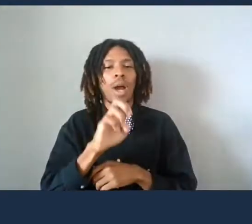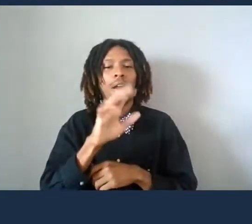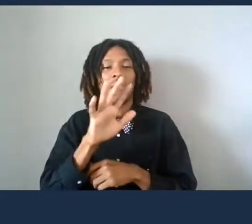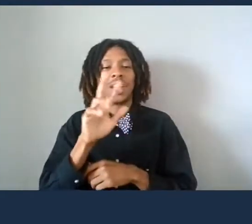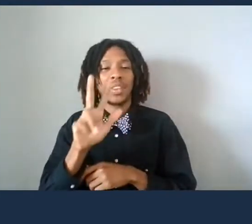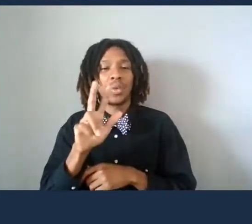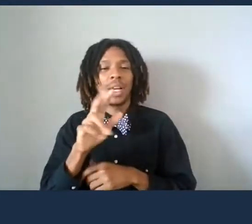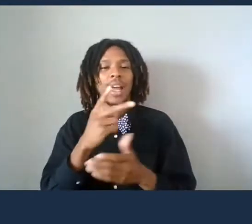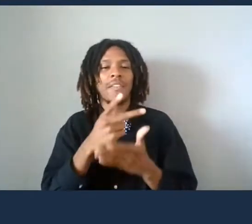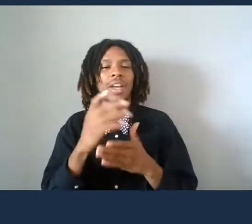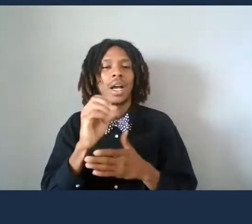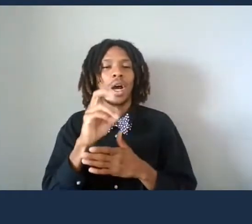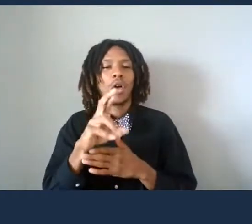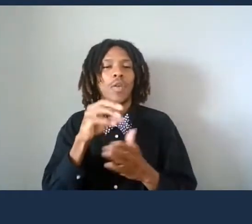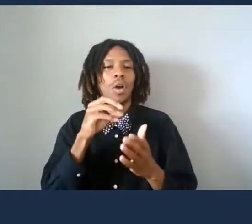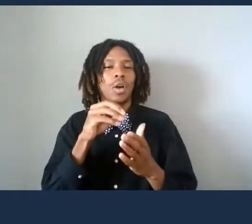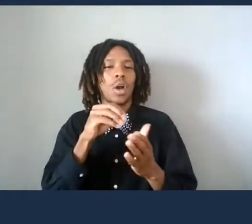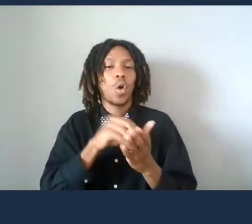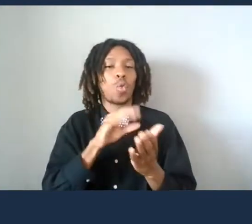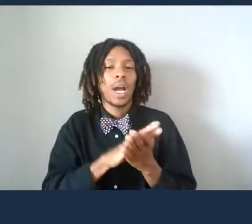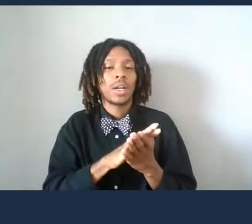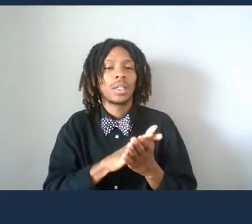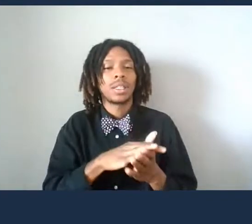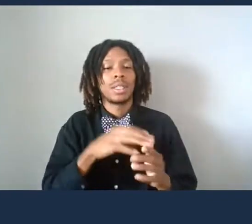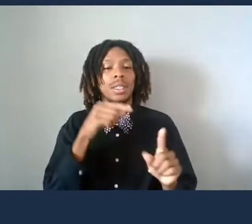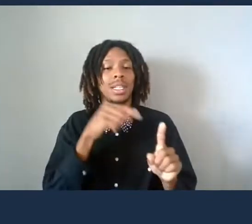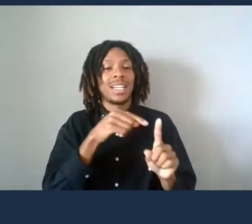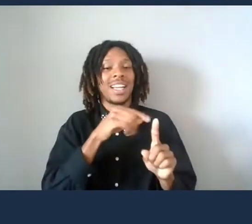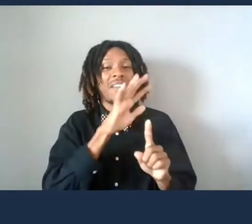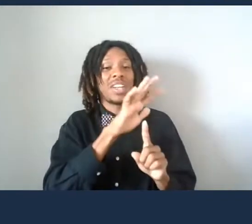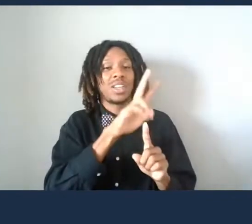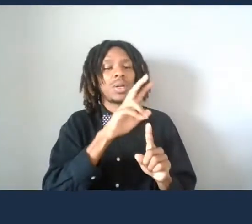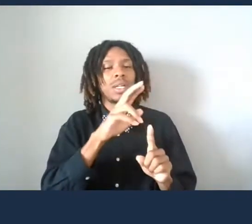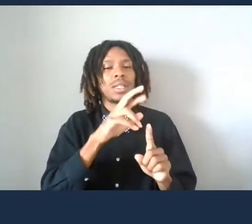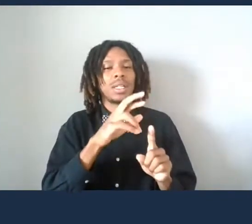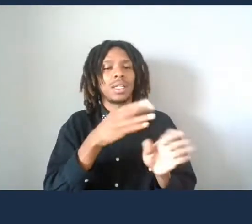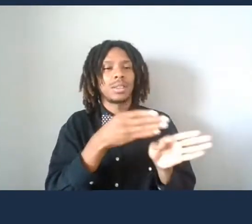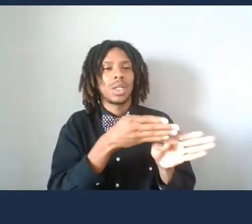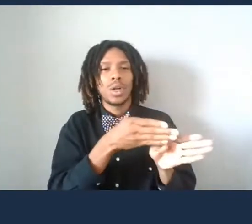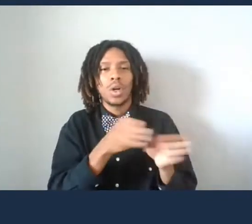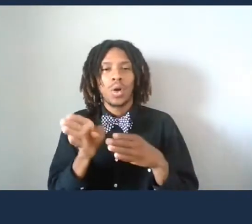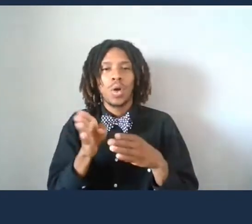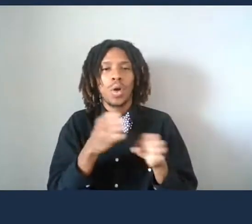failover records. So basically, Route 53 is the routing engine. That's what actually